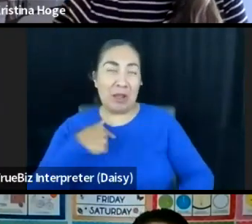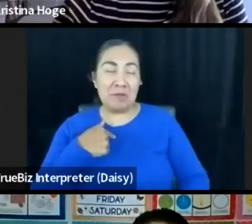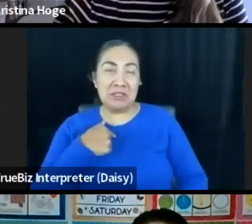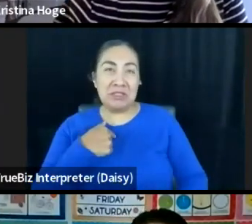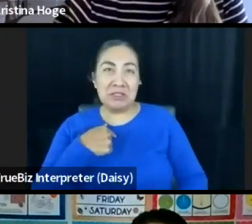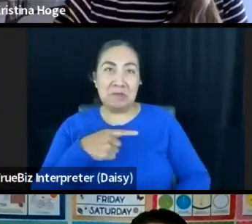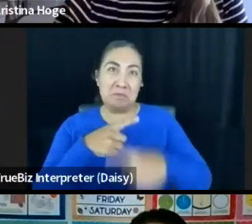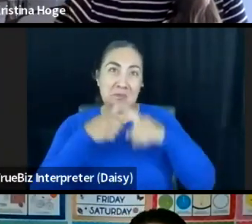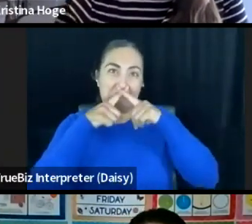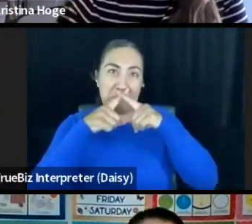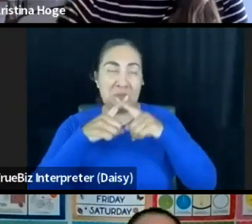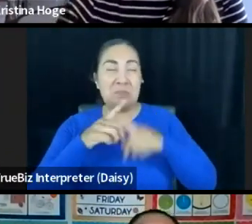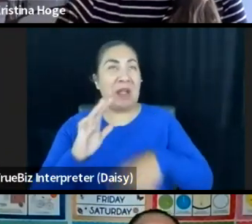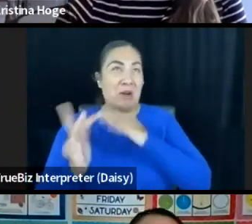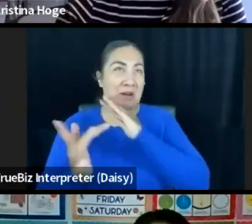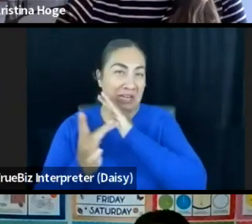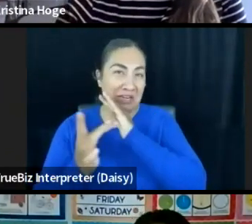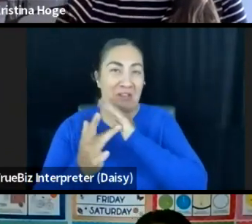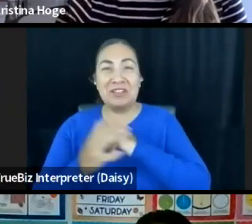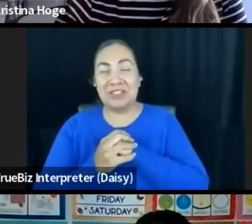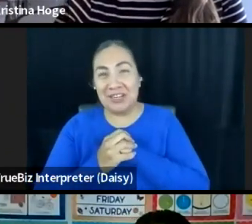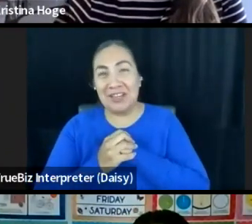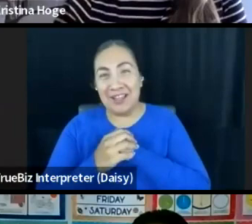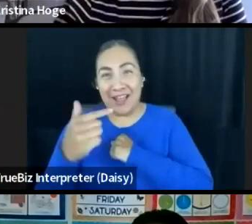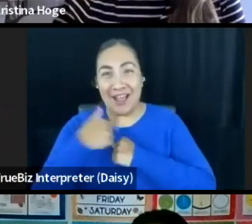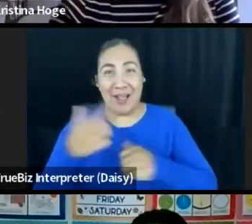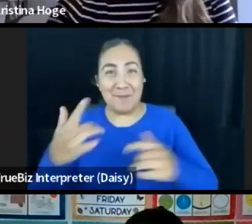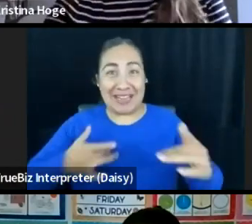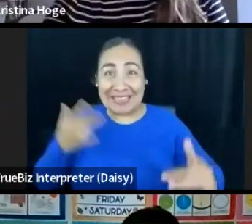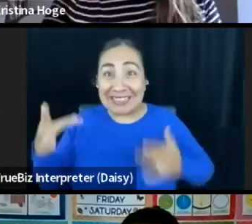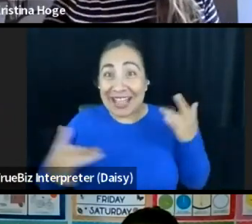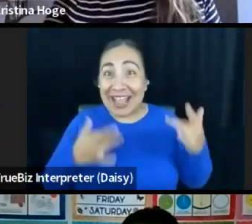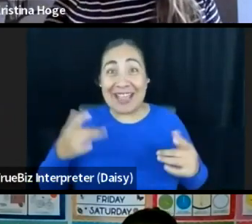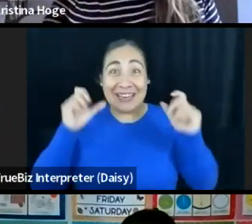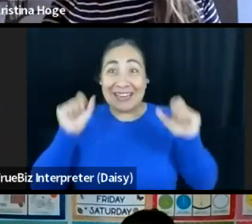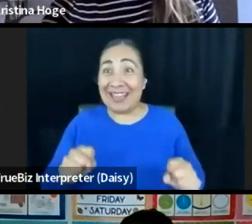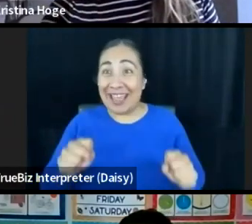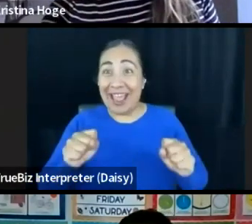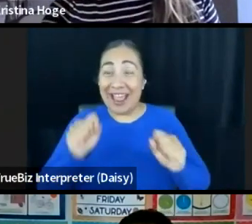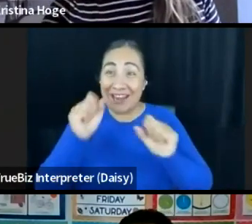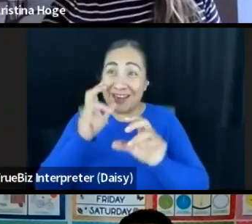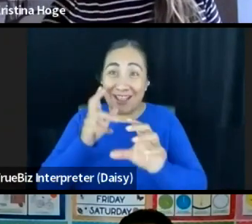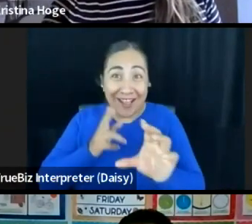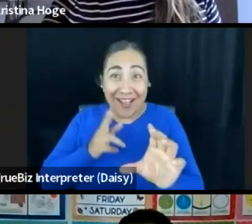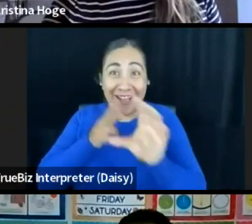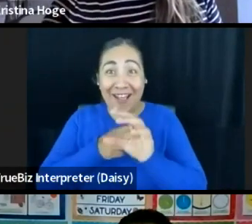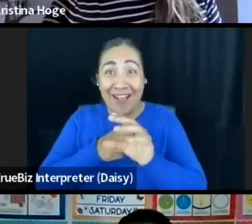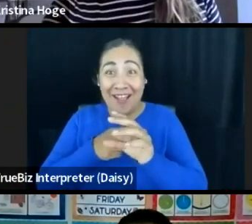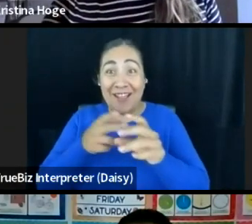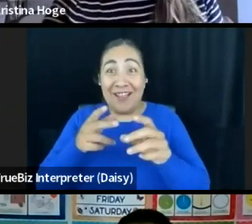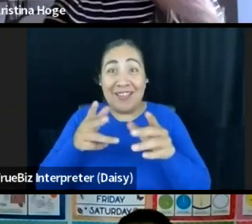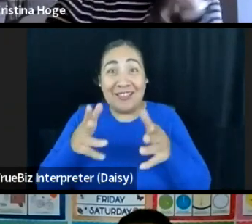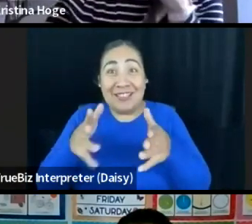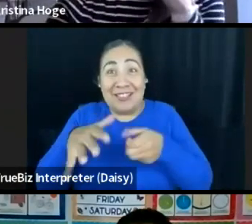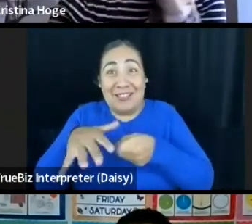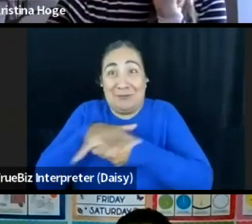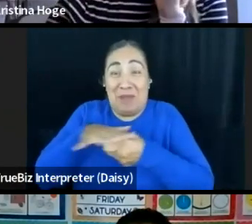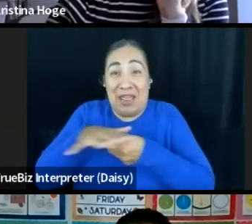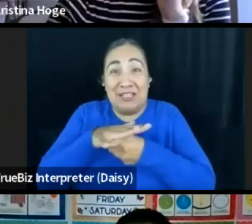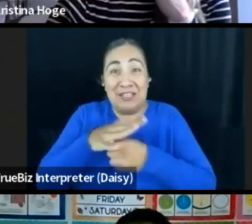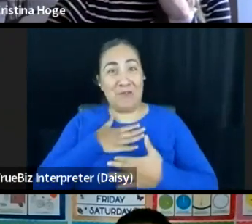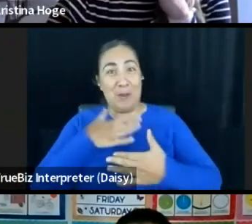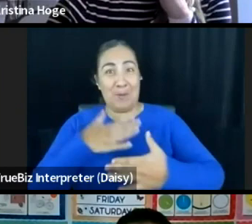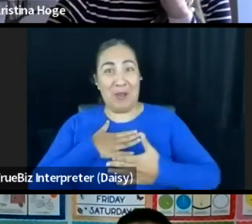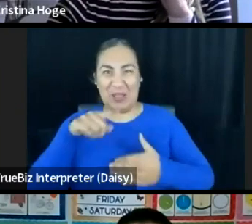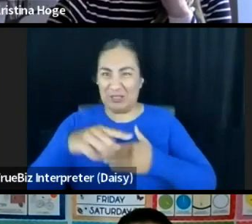our technology was that I am so excited we could enter the space with the breath. This morning we had an affinity space